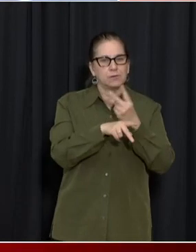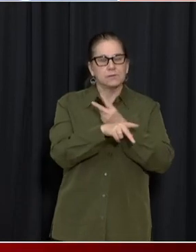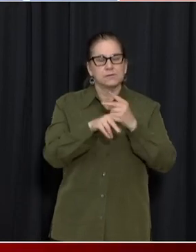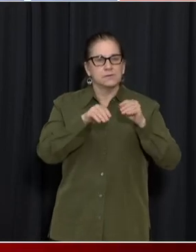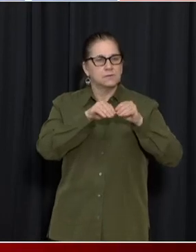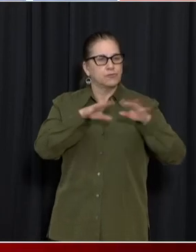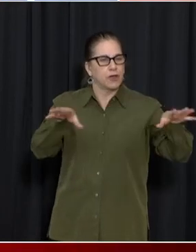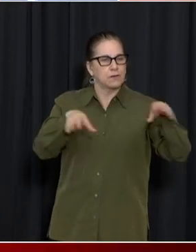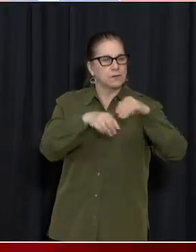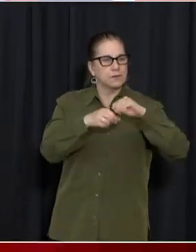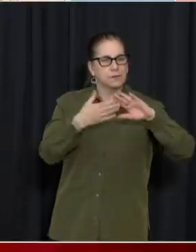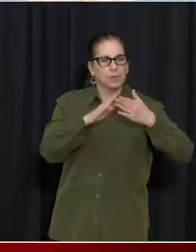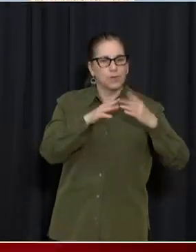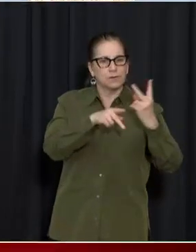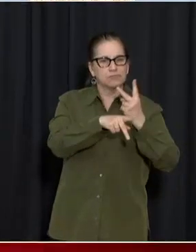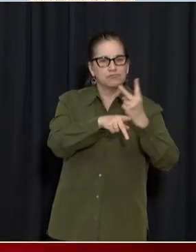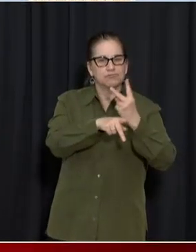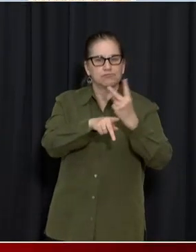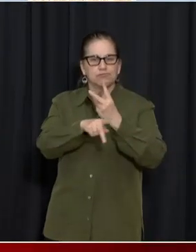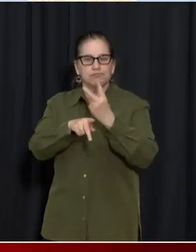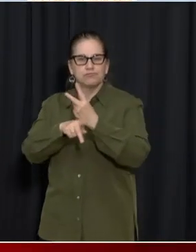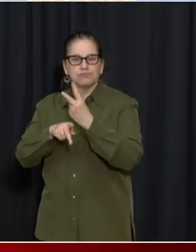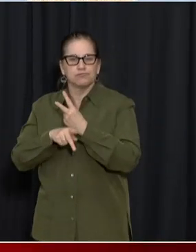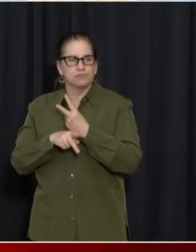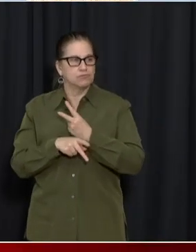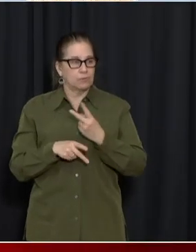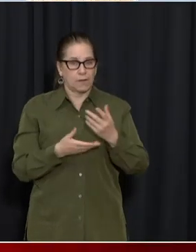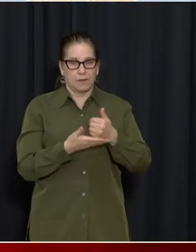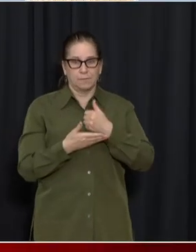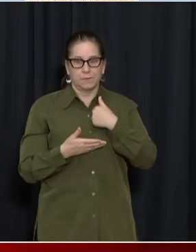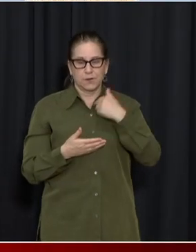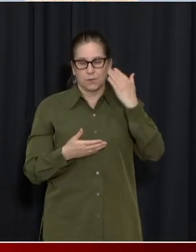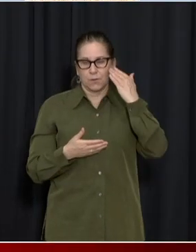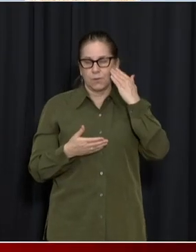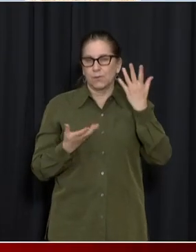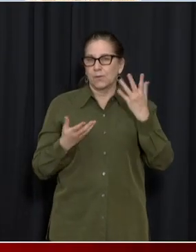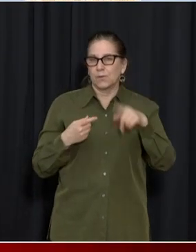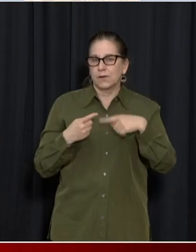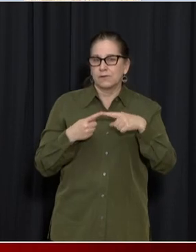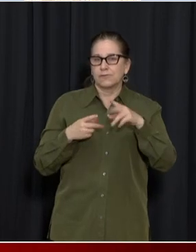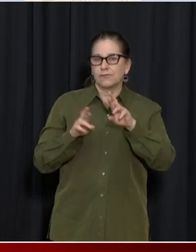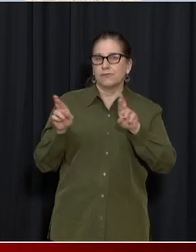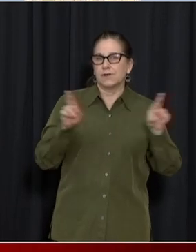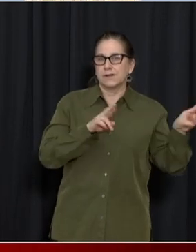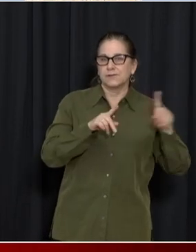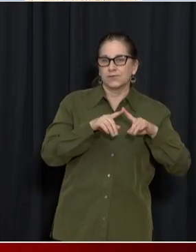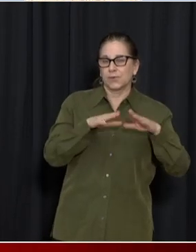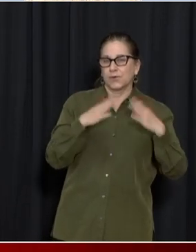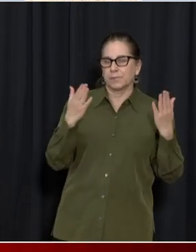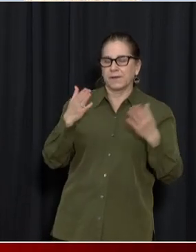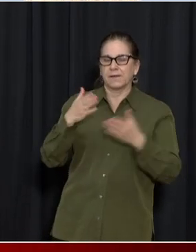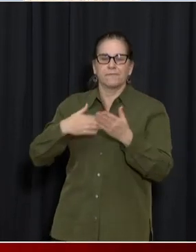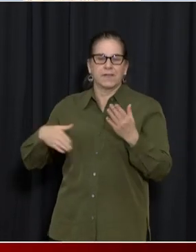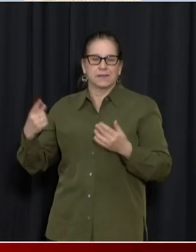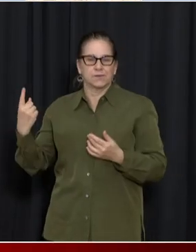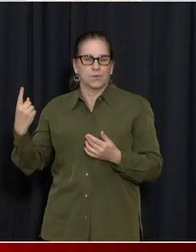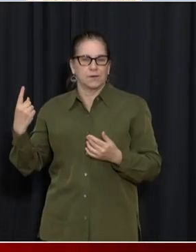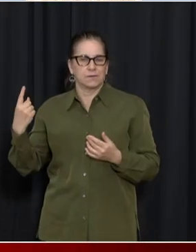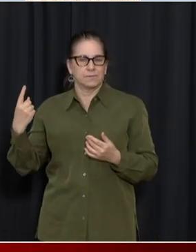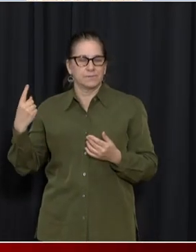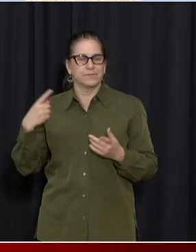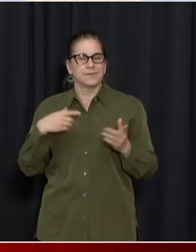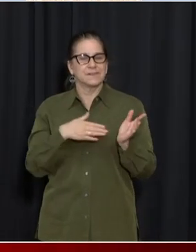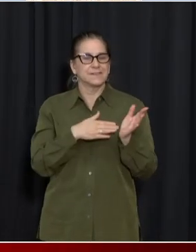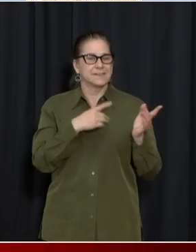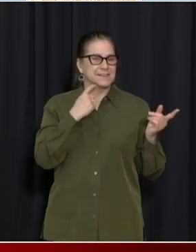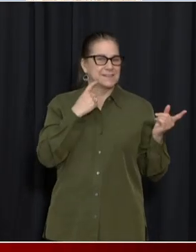to determine our readiness for phased 1 reopening. Dr. Nesbitt has already mentioned the 11 days of